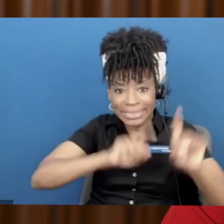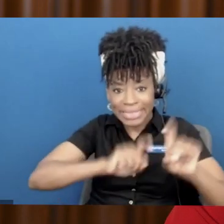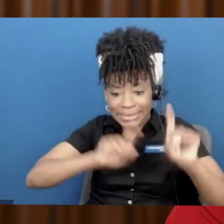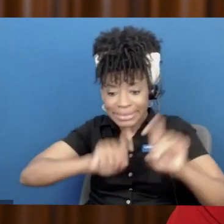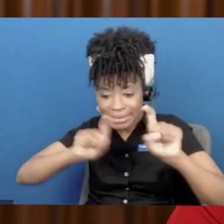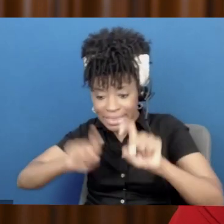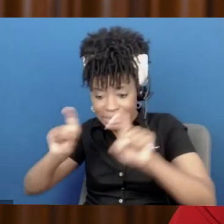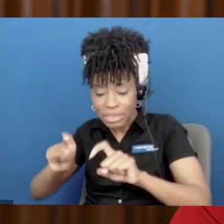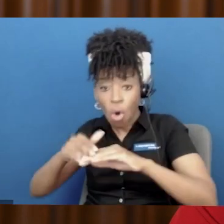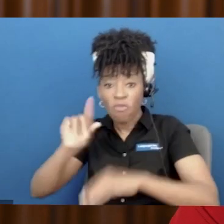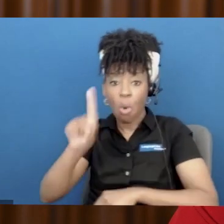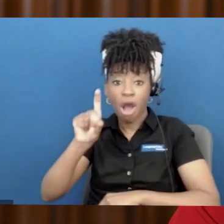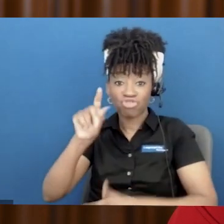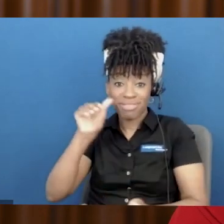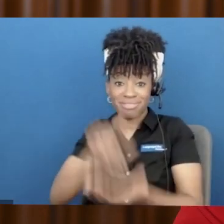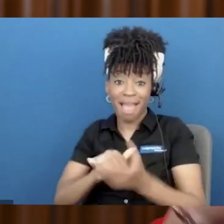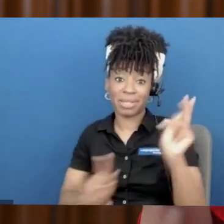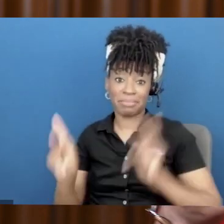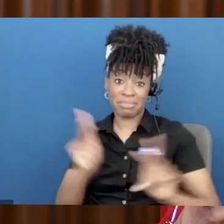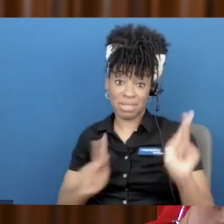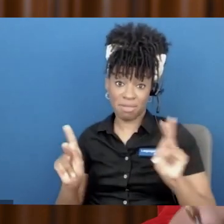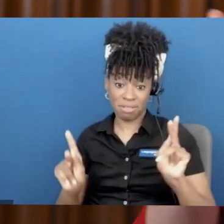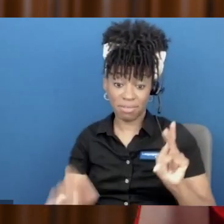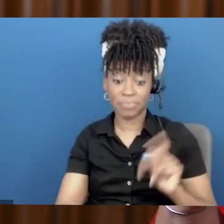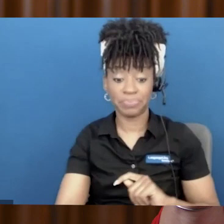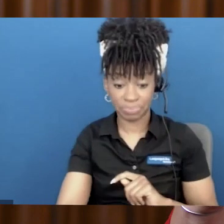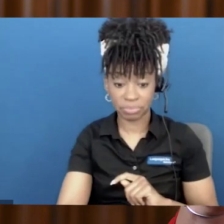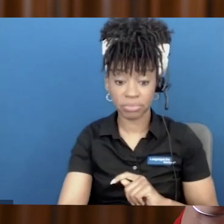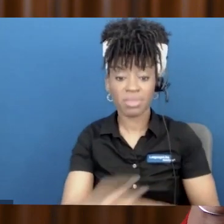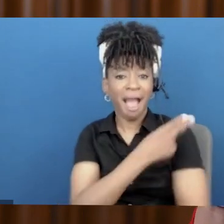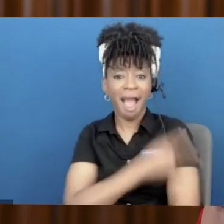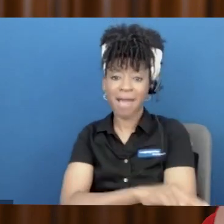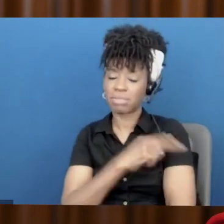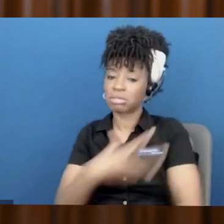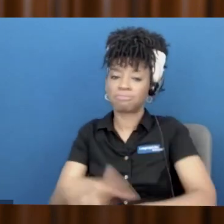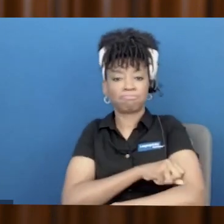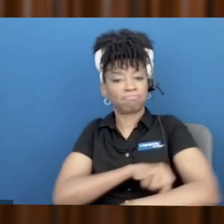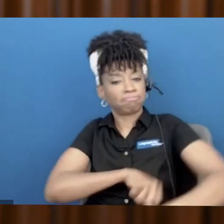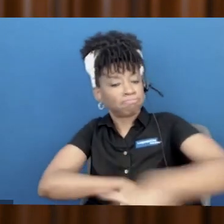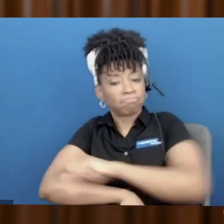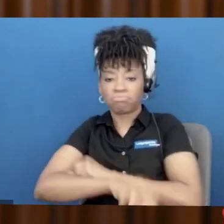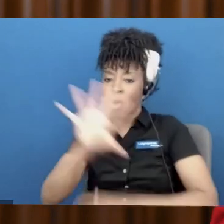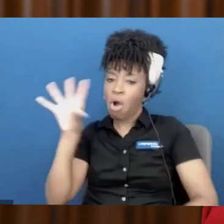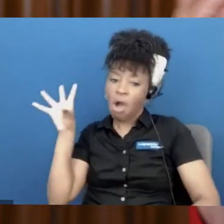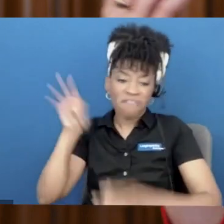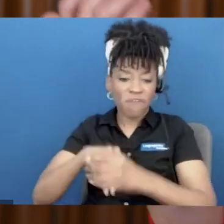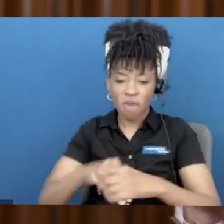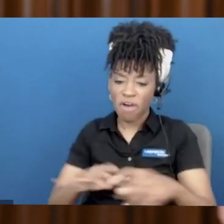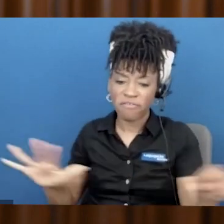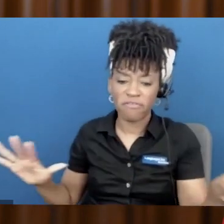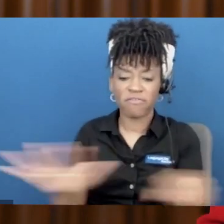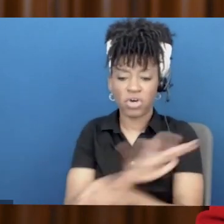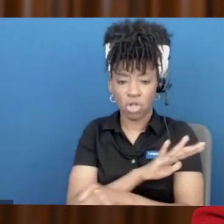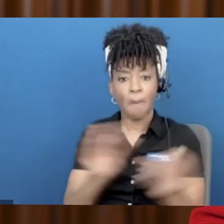over 100,000 people. Our hospitals gave their all, creating more critical care beds. Kevin Conroy and